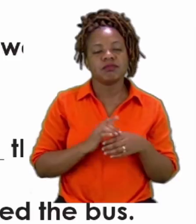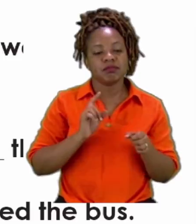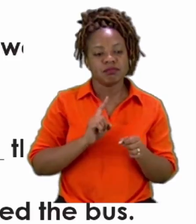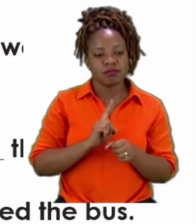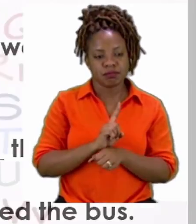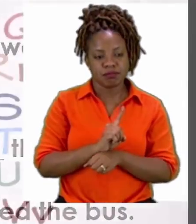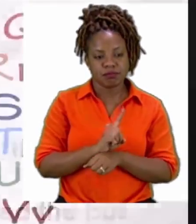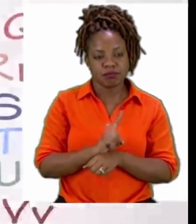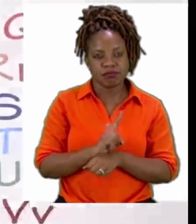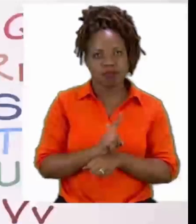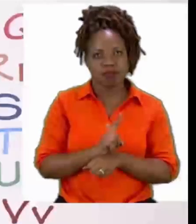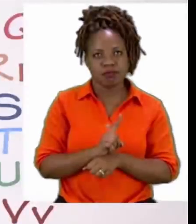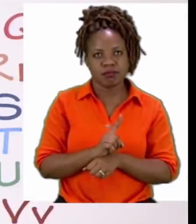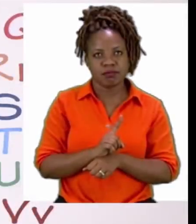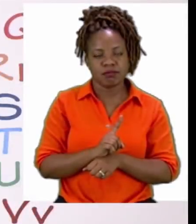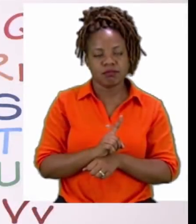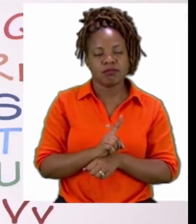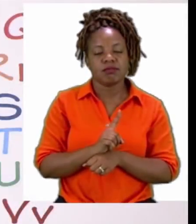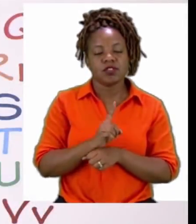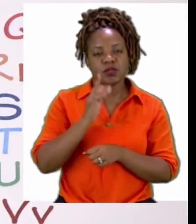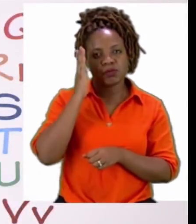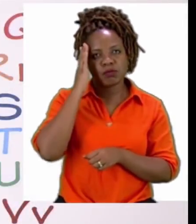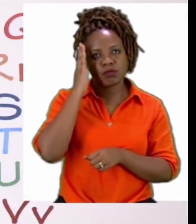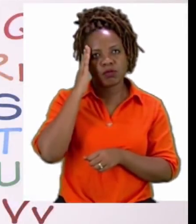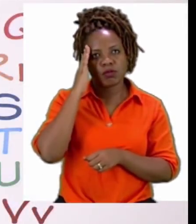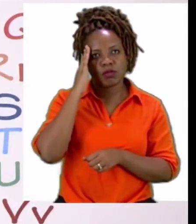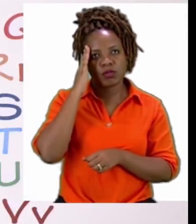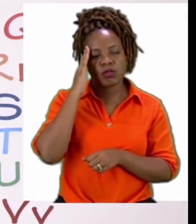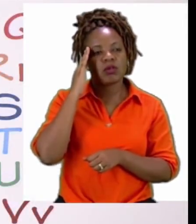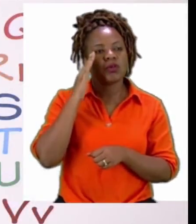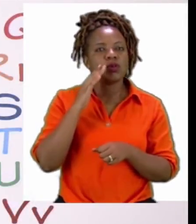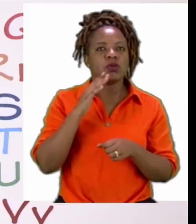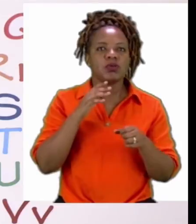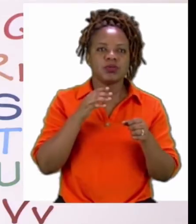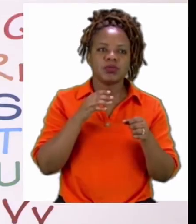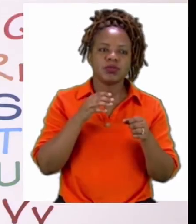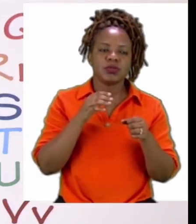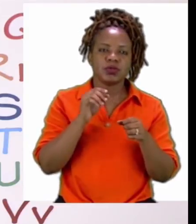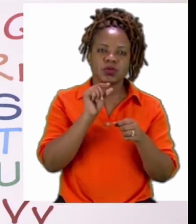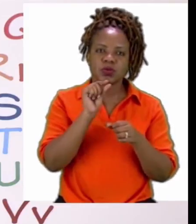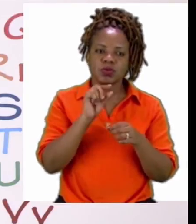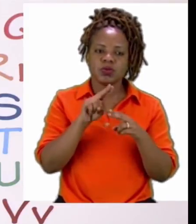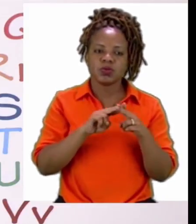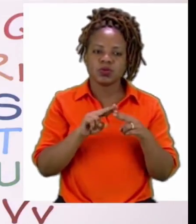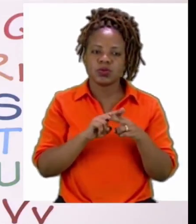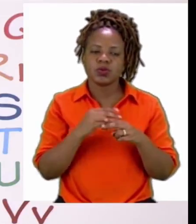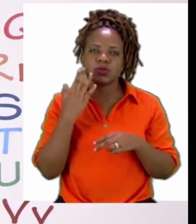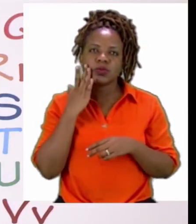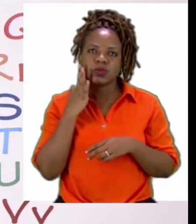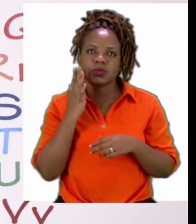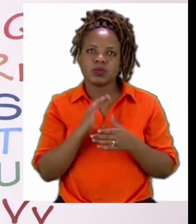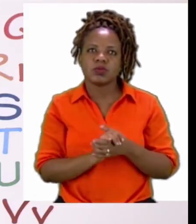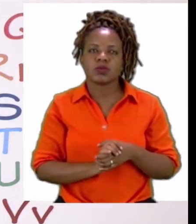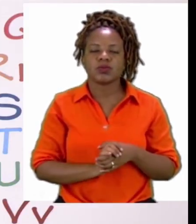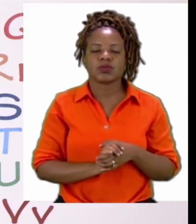know when we can use the words. Now, the word because is used when we are offering